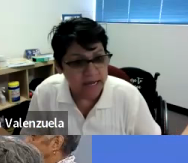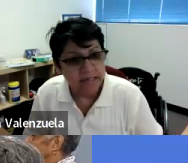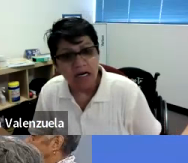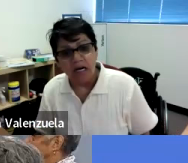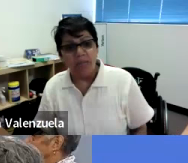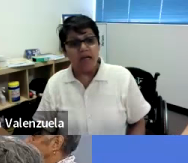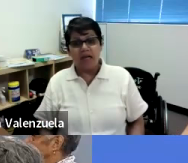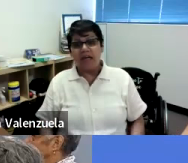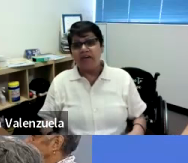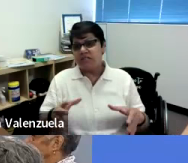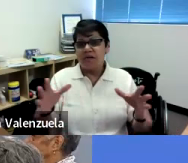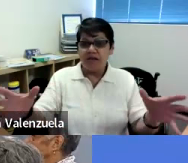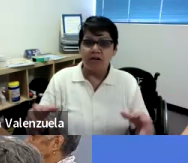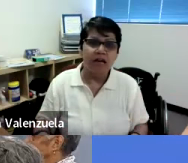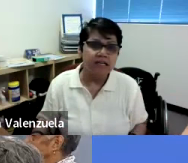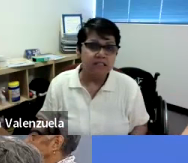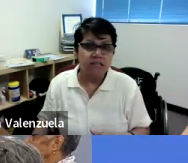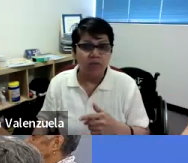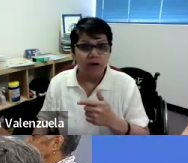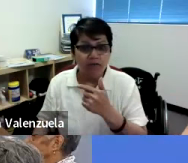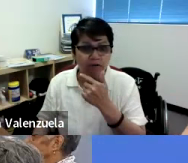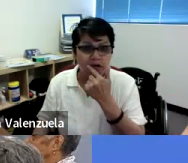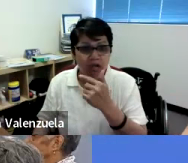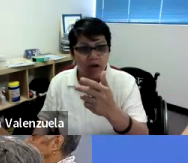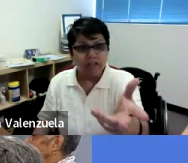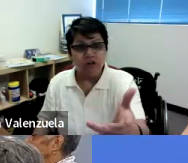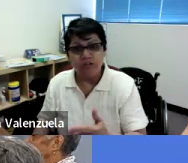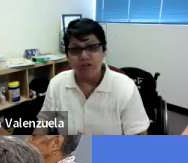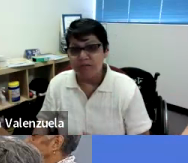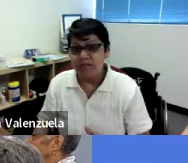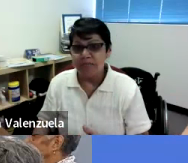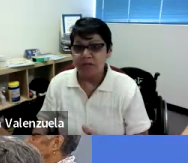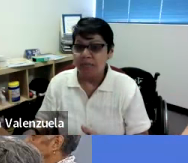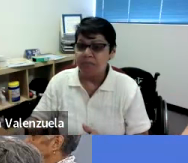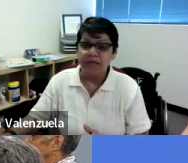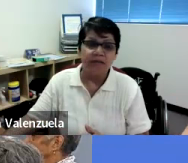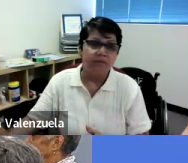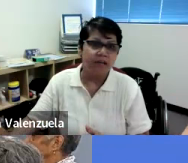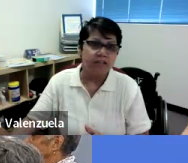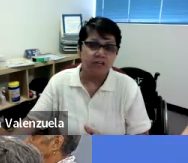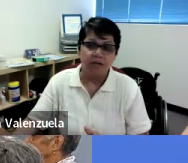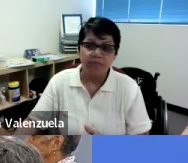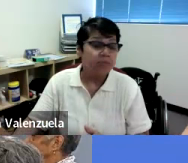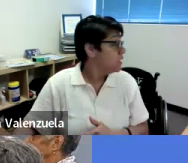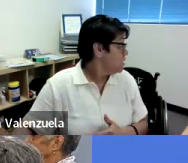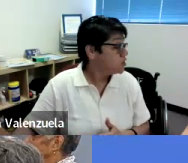that's that. And here's some of the classes that we offer. Our instructors are up top, being that